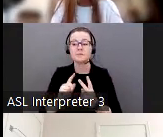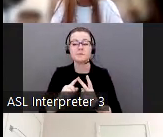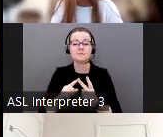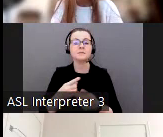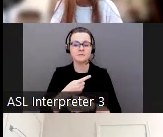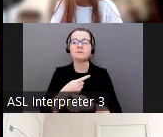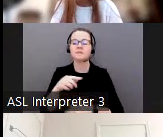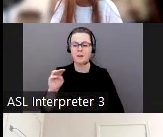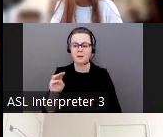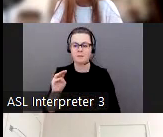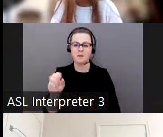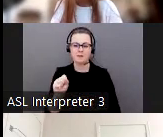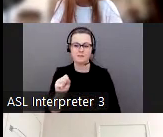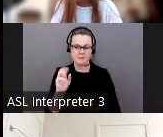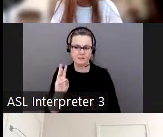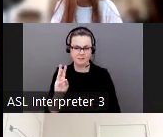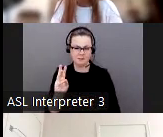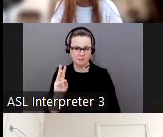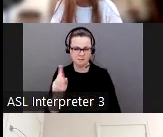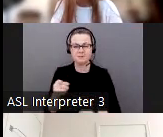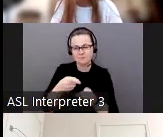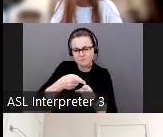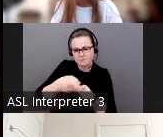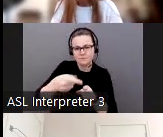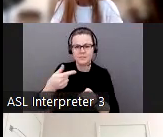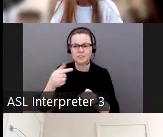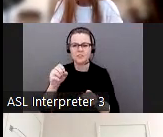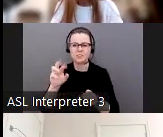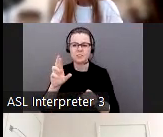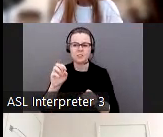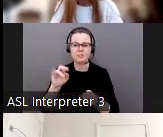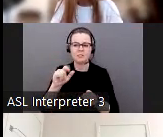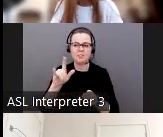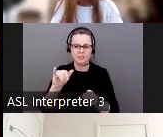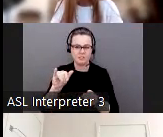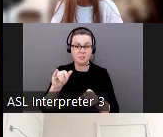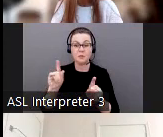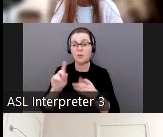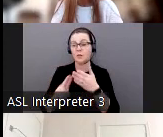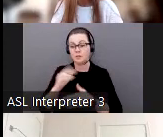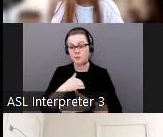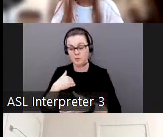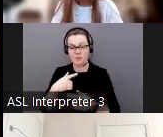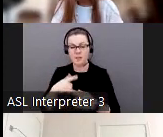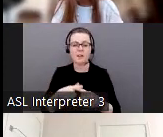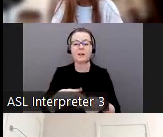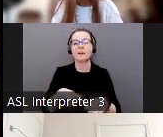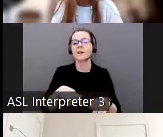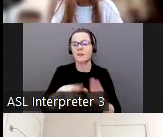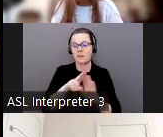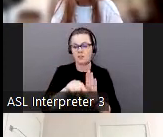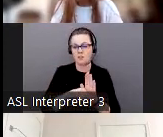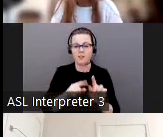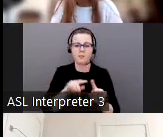of Social Work degree with a specialization in gerontology from U of T and an honors of Bachelor of Arts from York